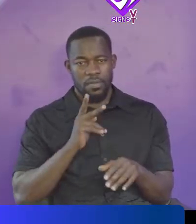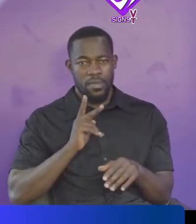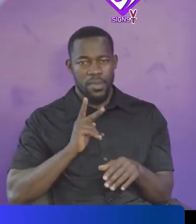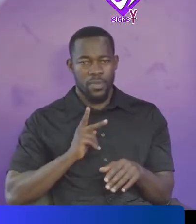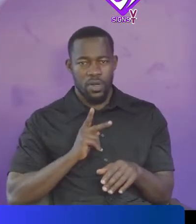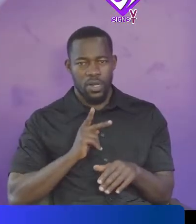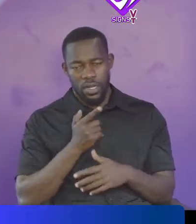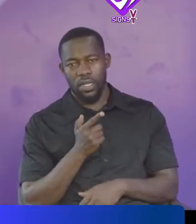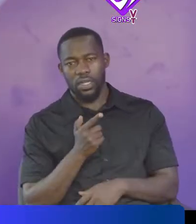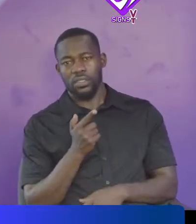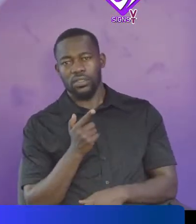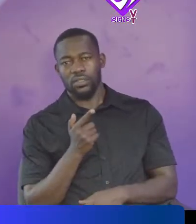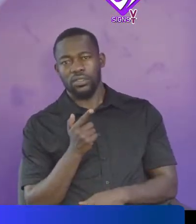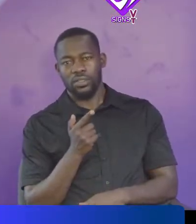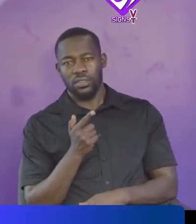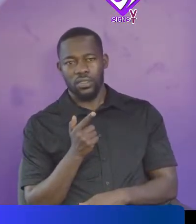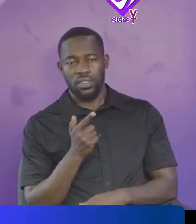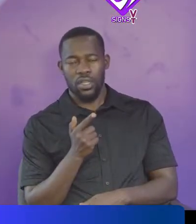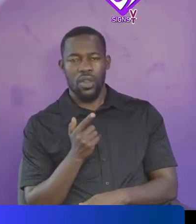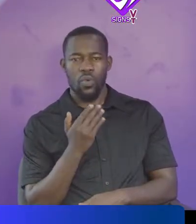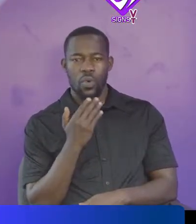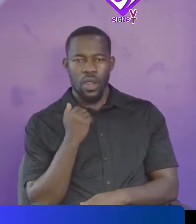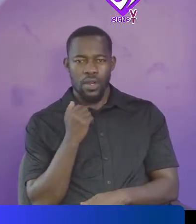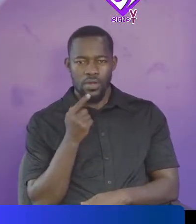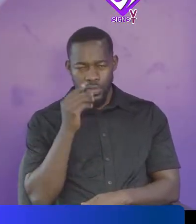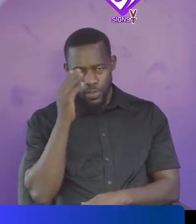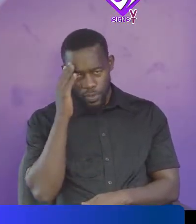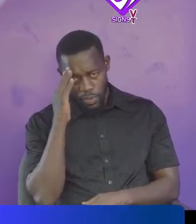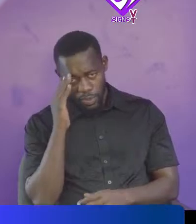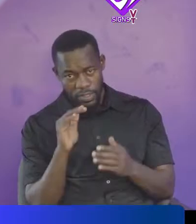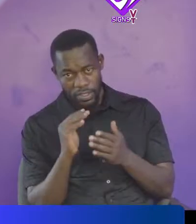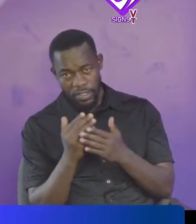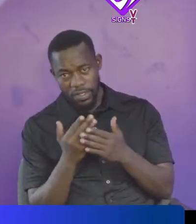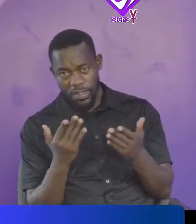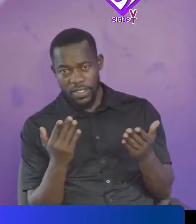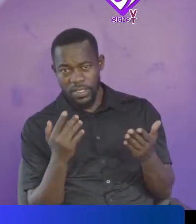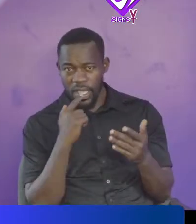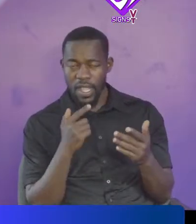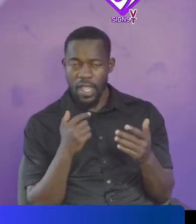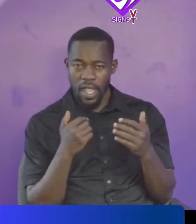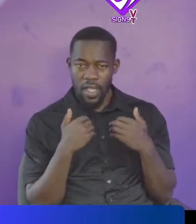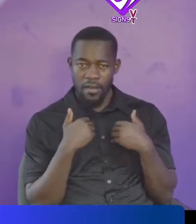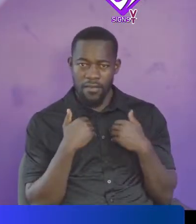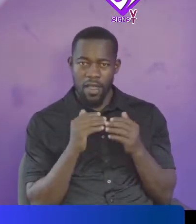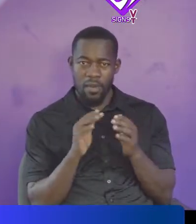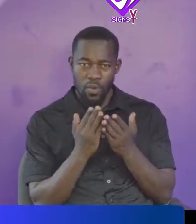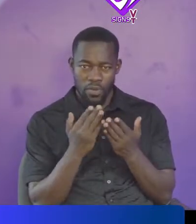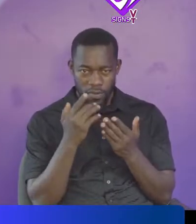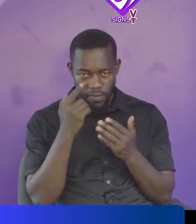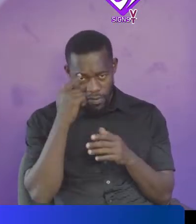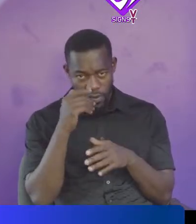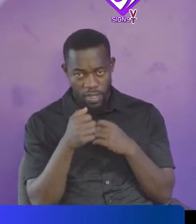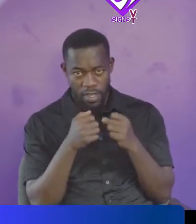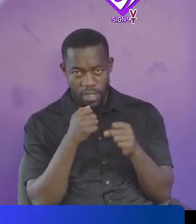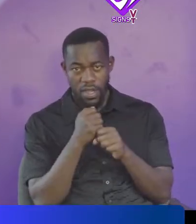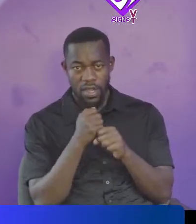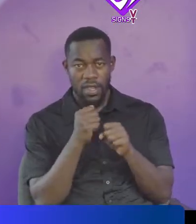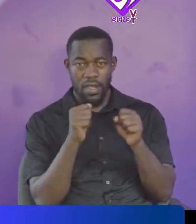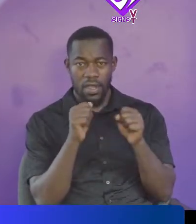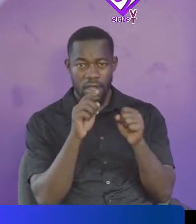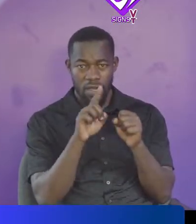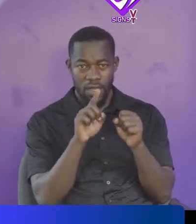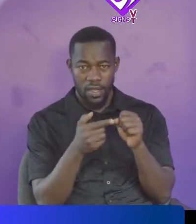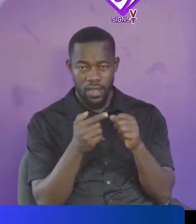for themselves. When we are going to acquire these archives, somebody would say, I have a book for 1900. Are you interested in? Of course, I'm interested